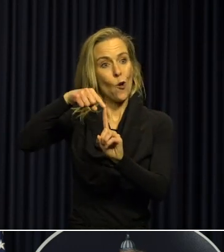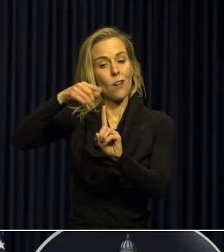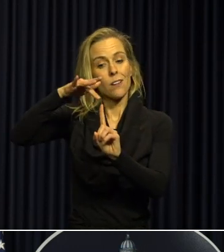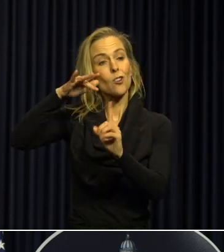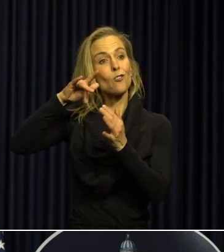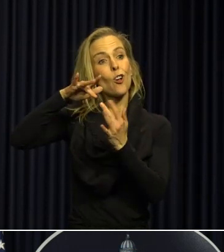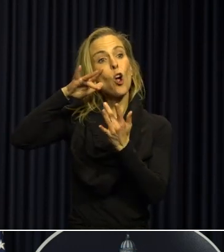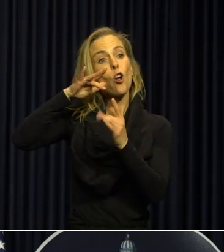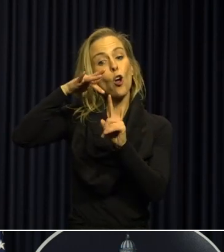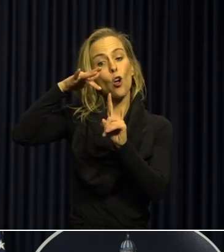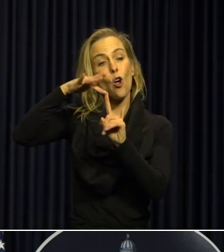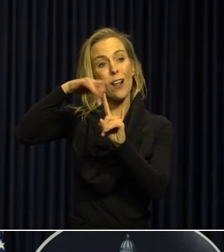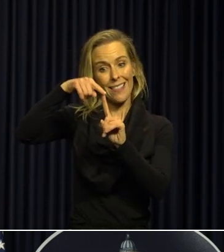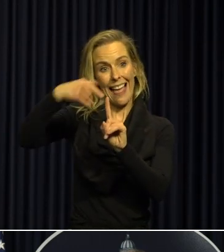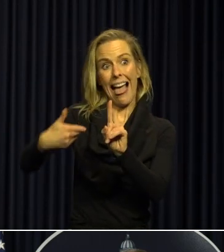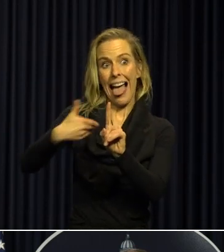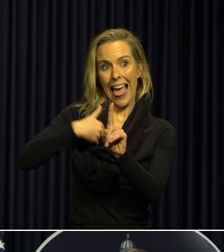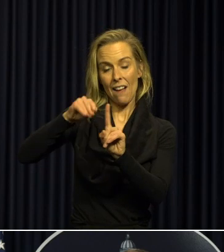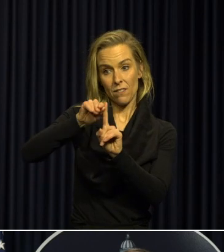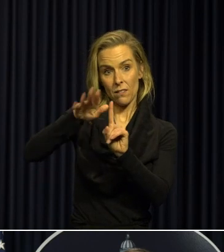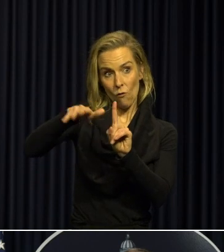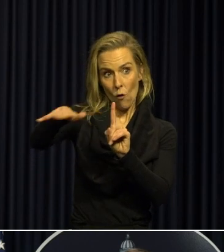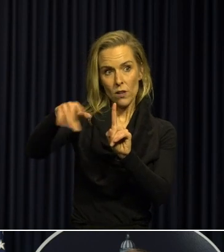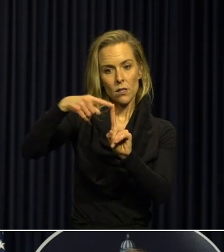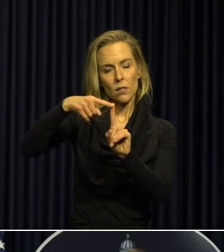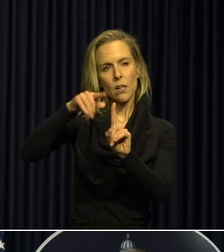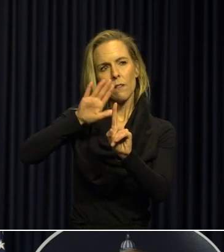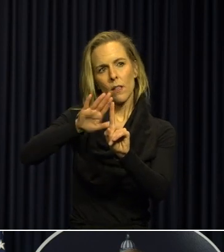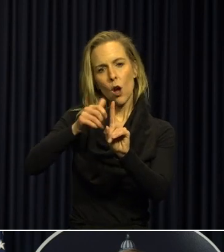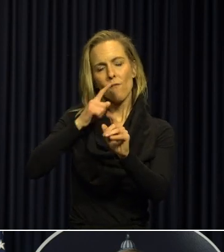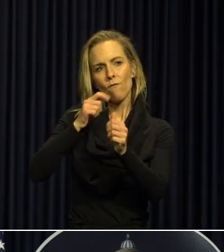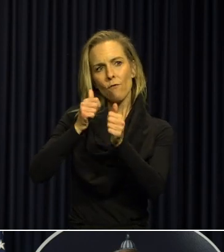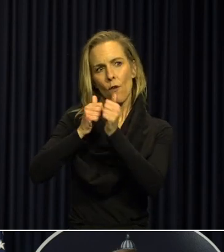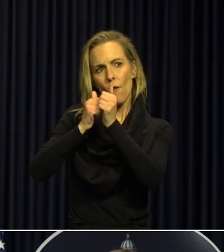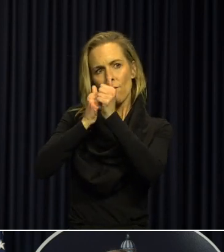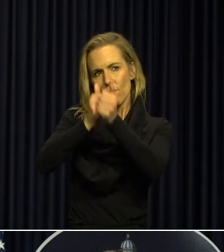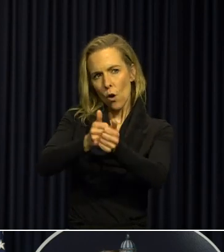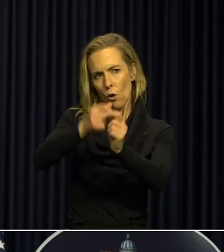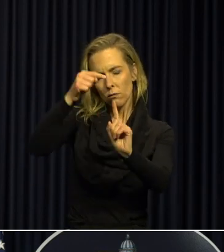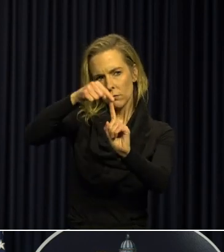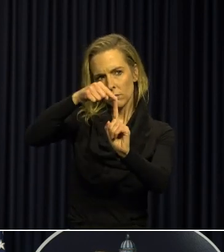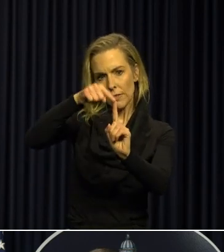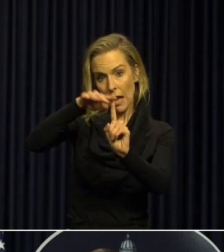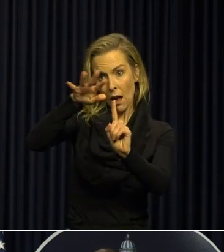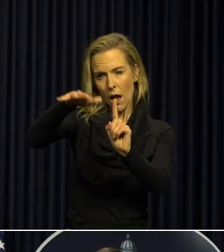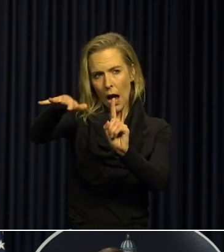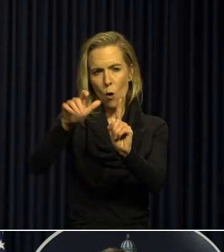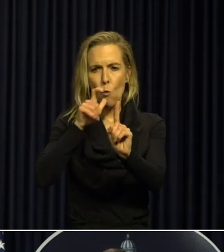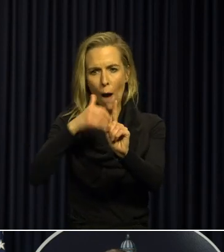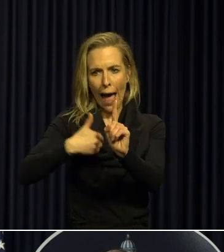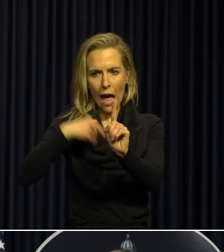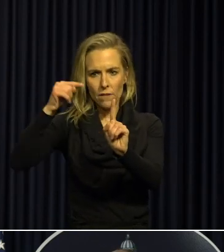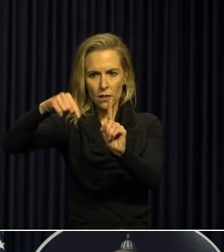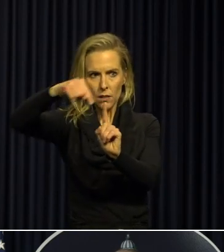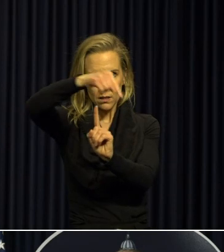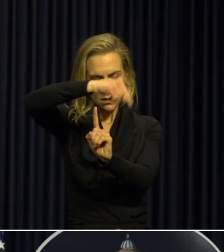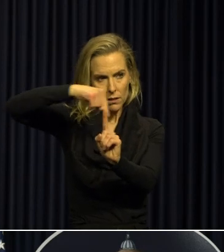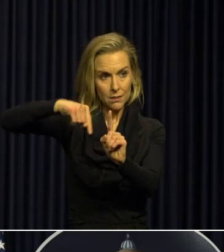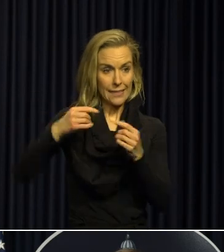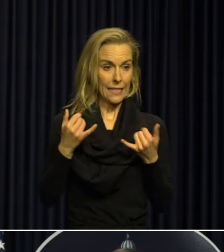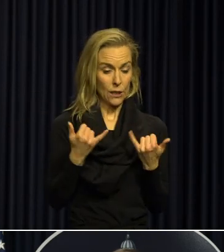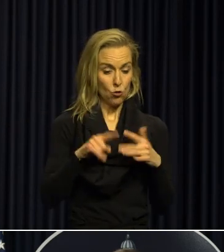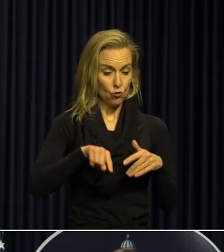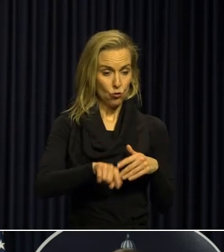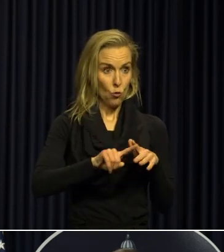announcement soon. But let's look at testing. We have, starting this Monday, more drive-through